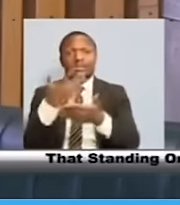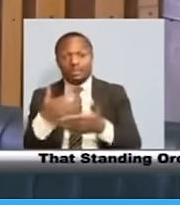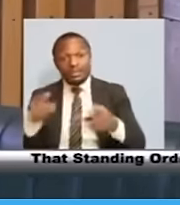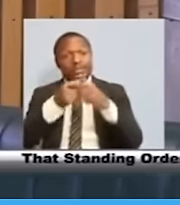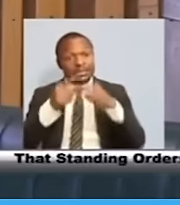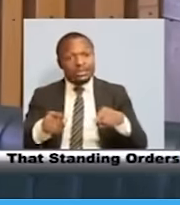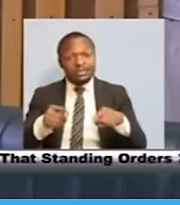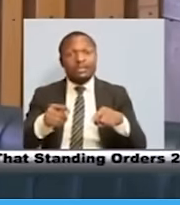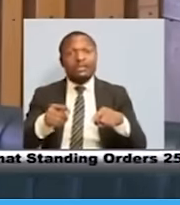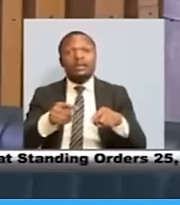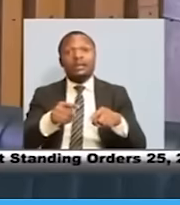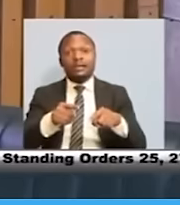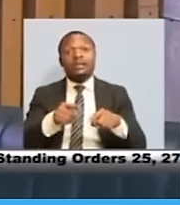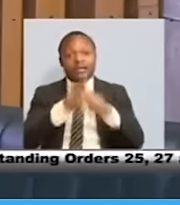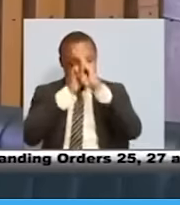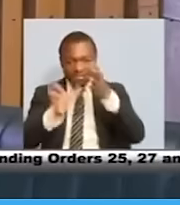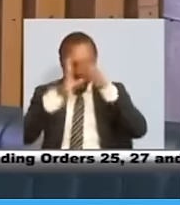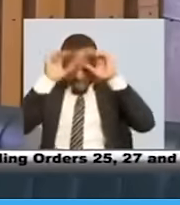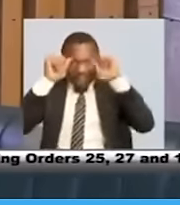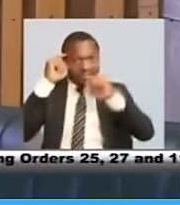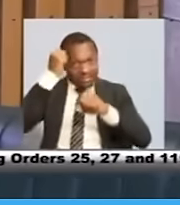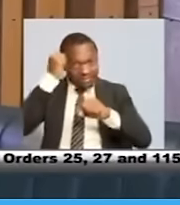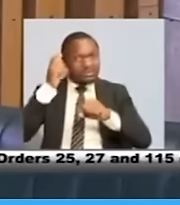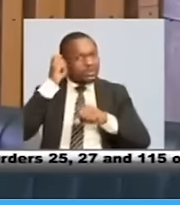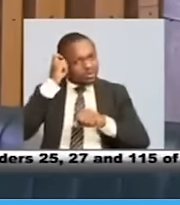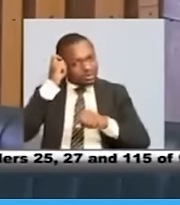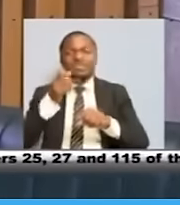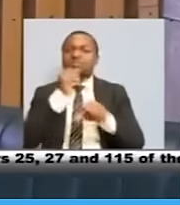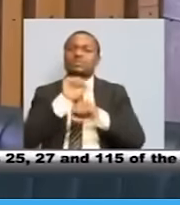and the non-mangonomics, which we thought now is happening, is effective,